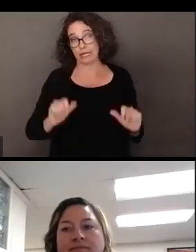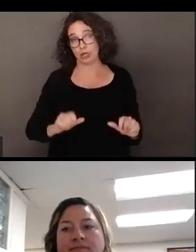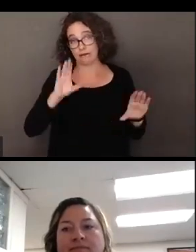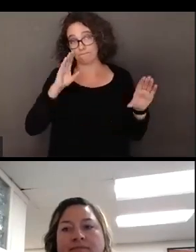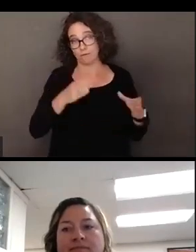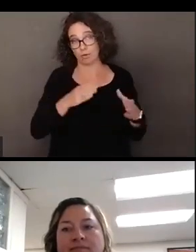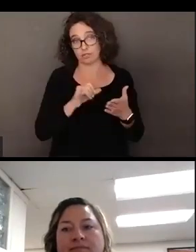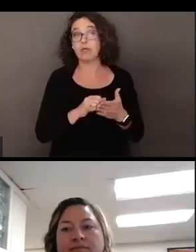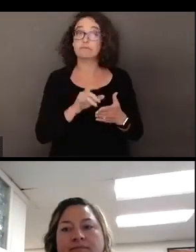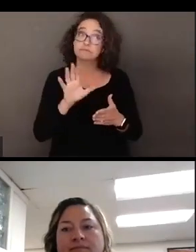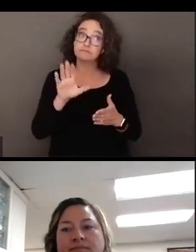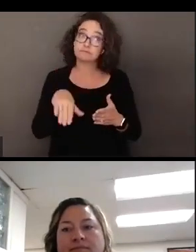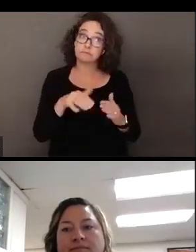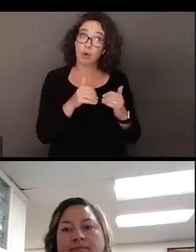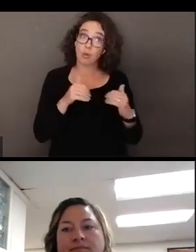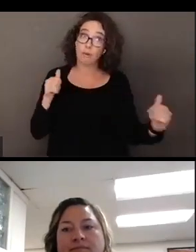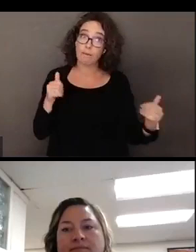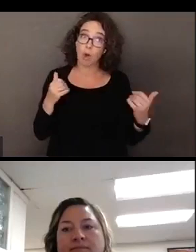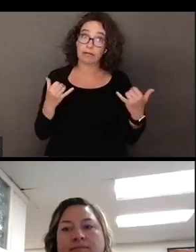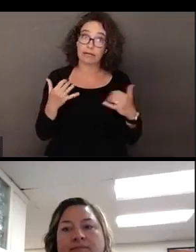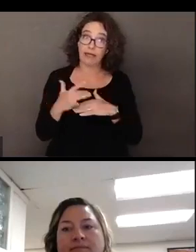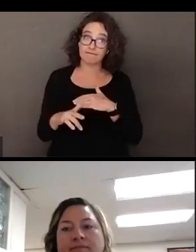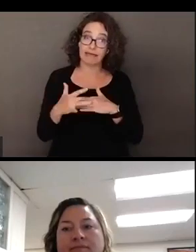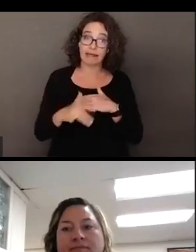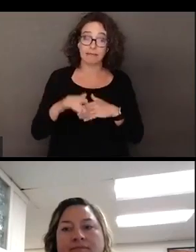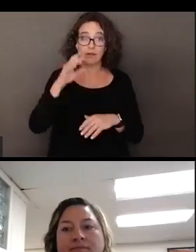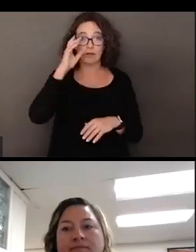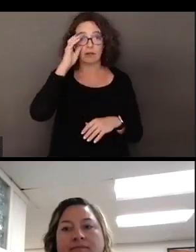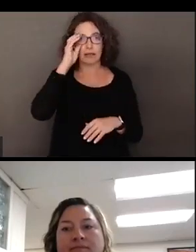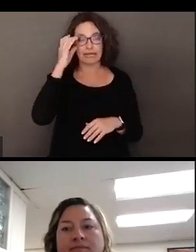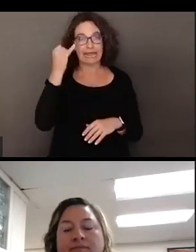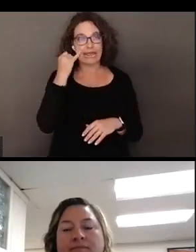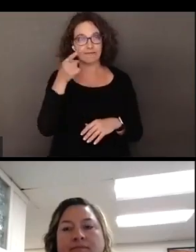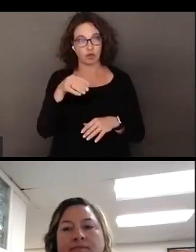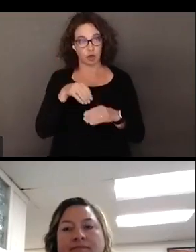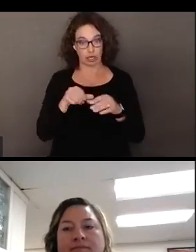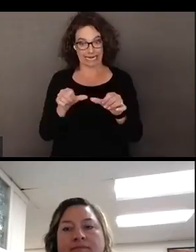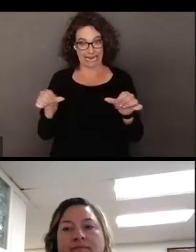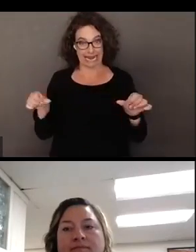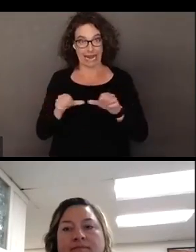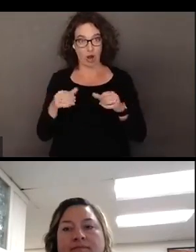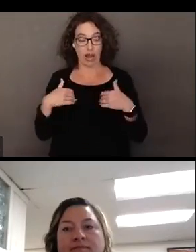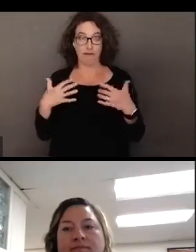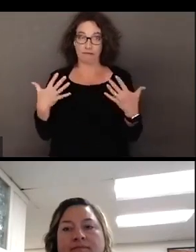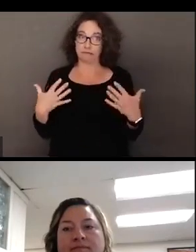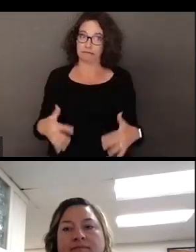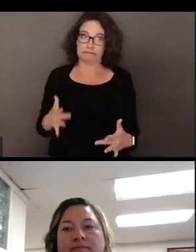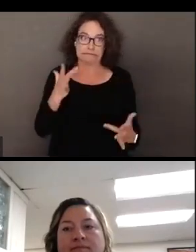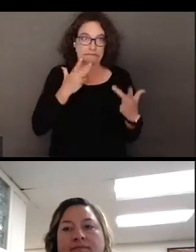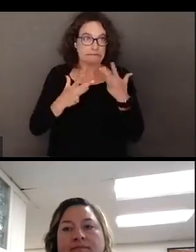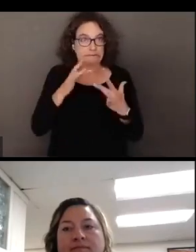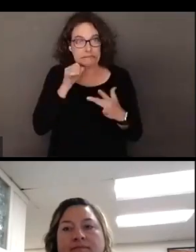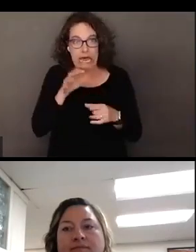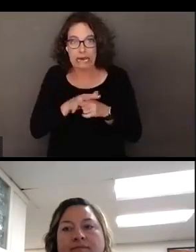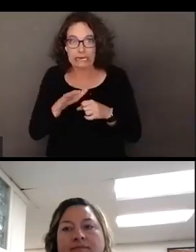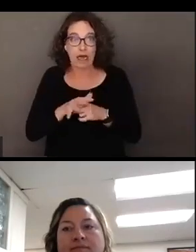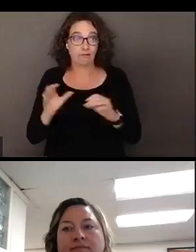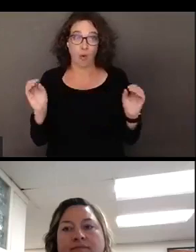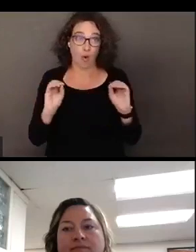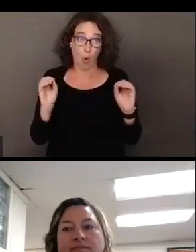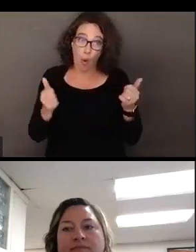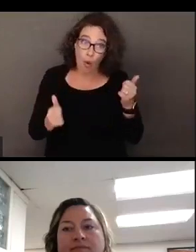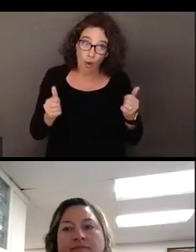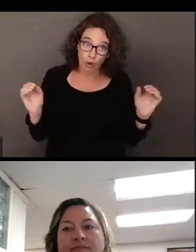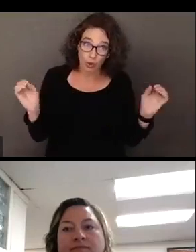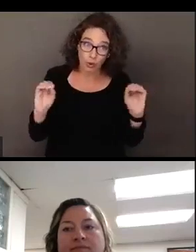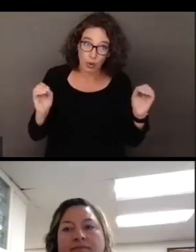is remotely available. So for those folks who are in areas where there is a tremendous shortage or no services